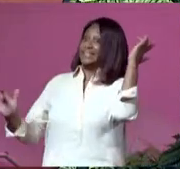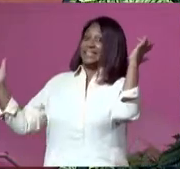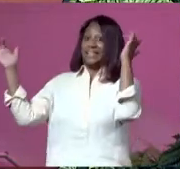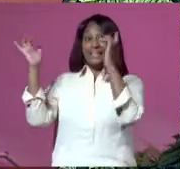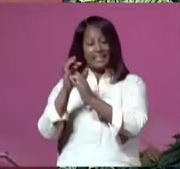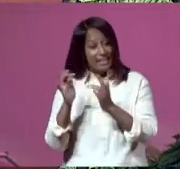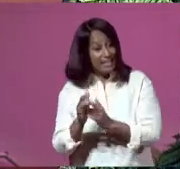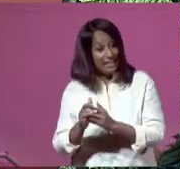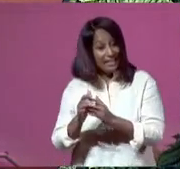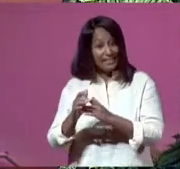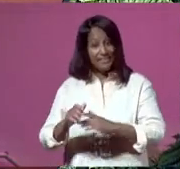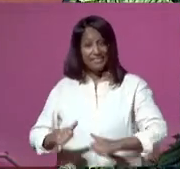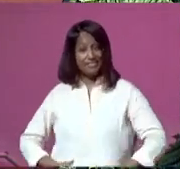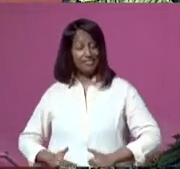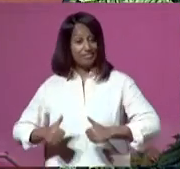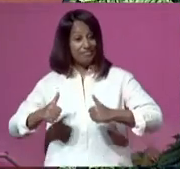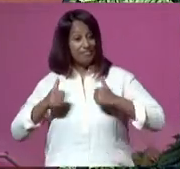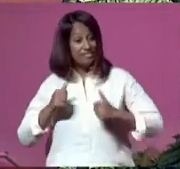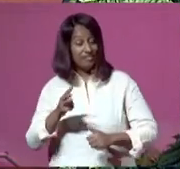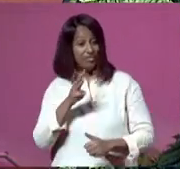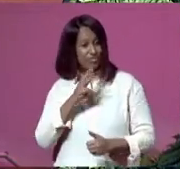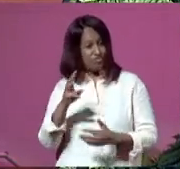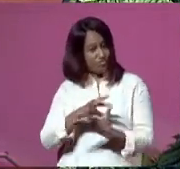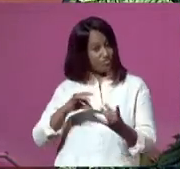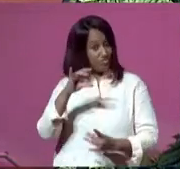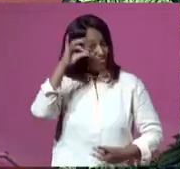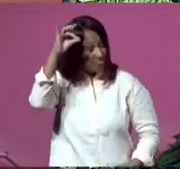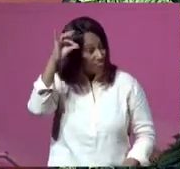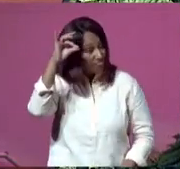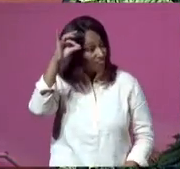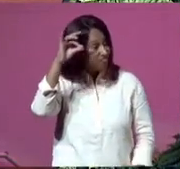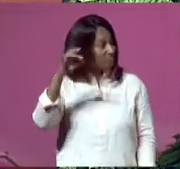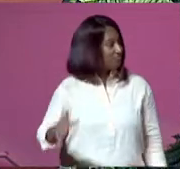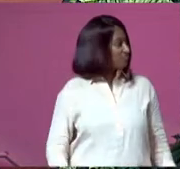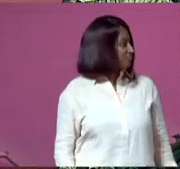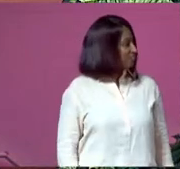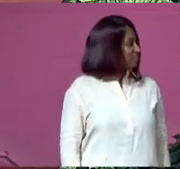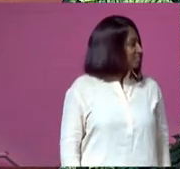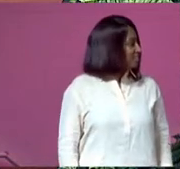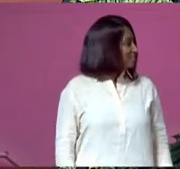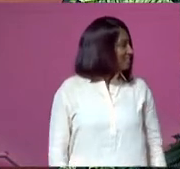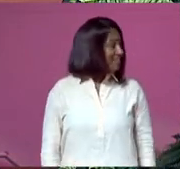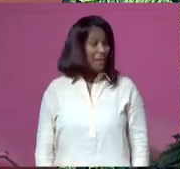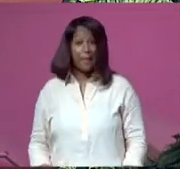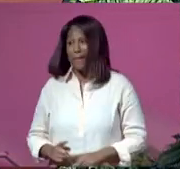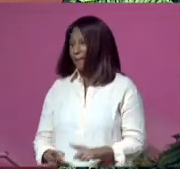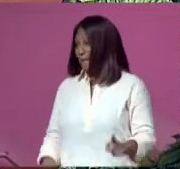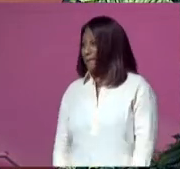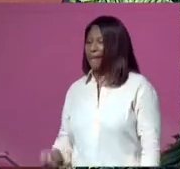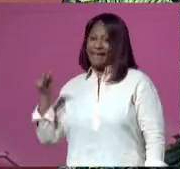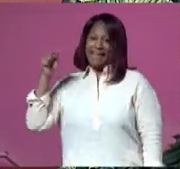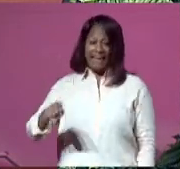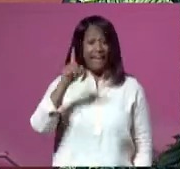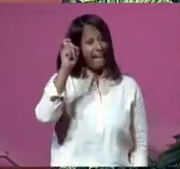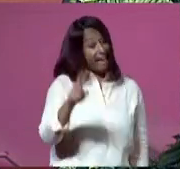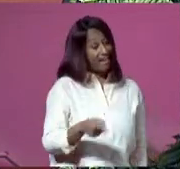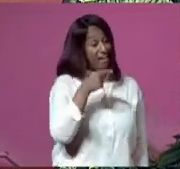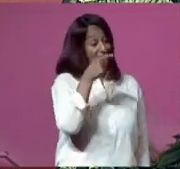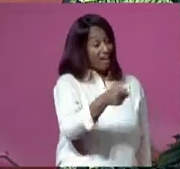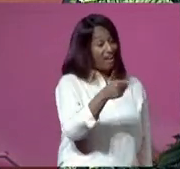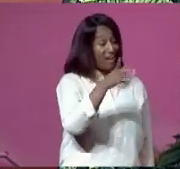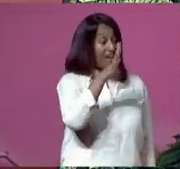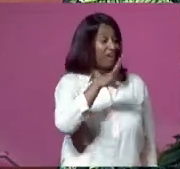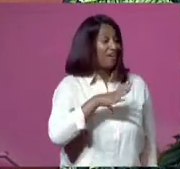is living water. God, I feel it. And yet he asks her